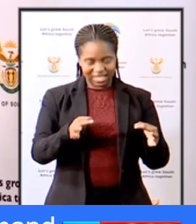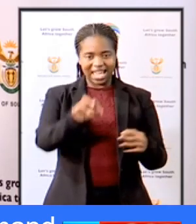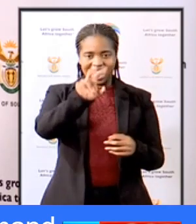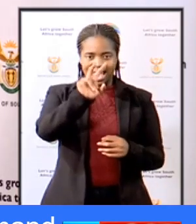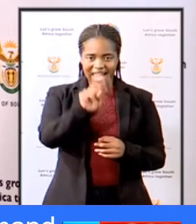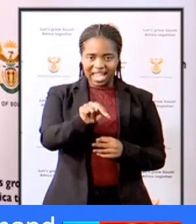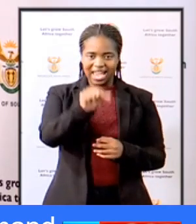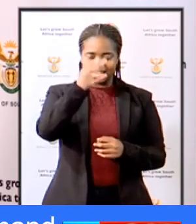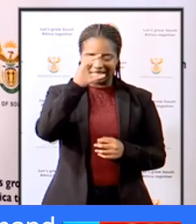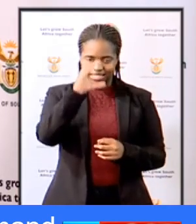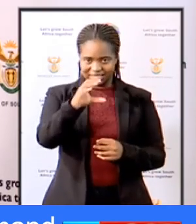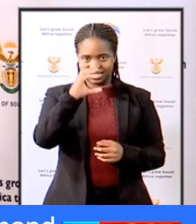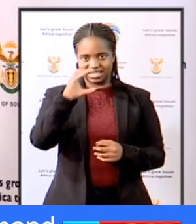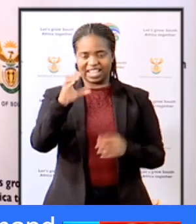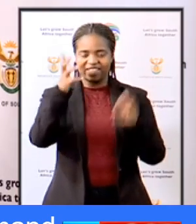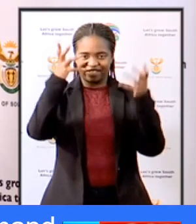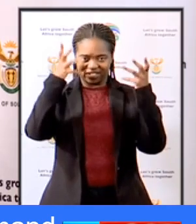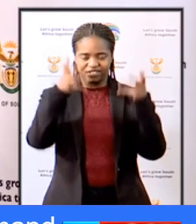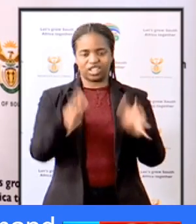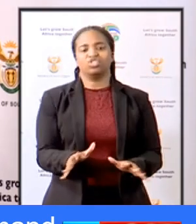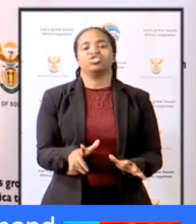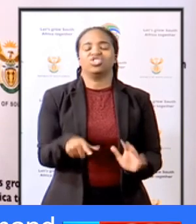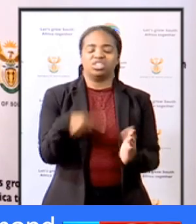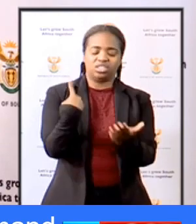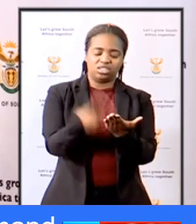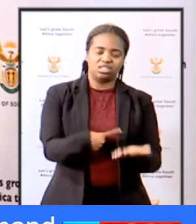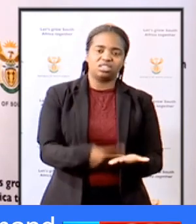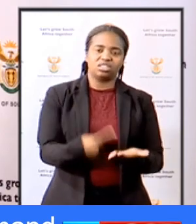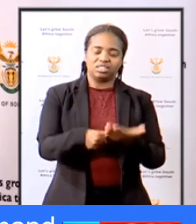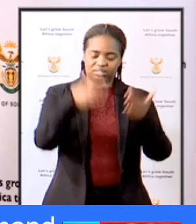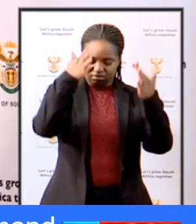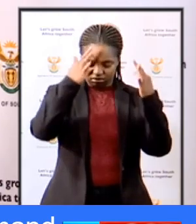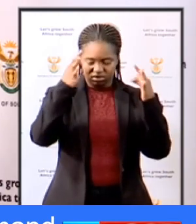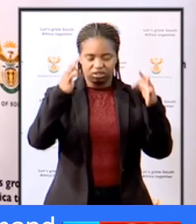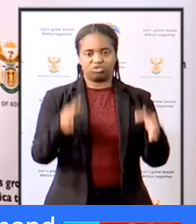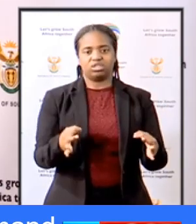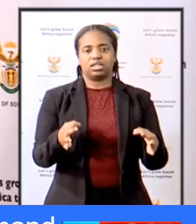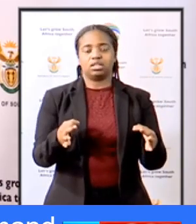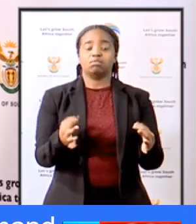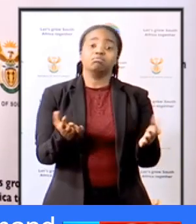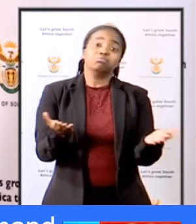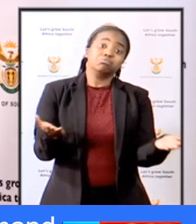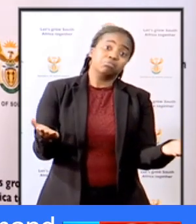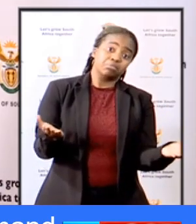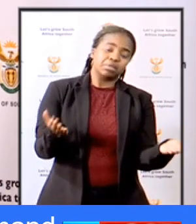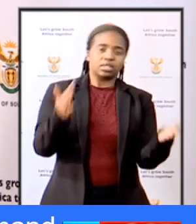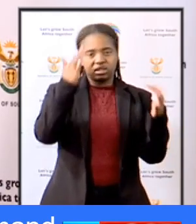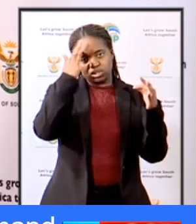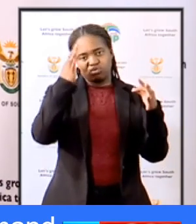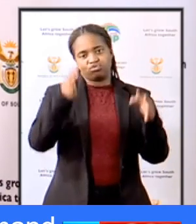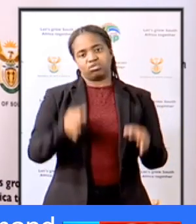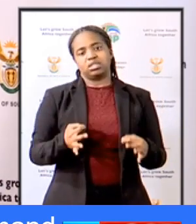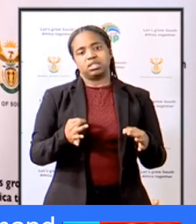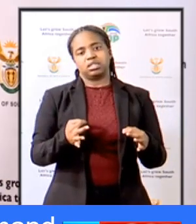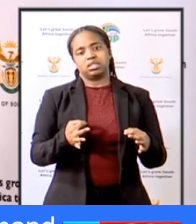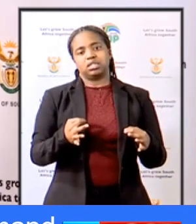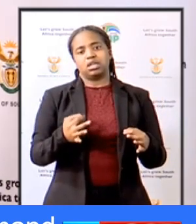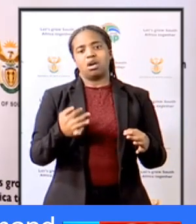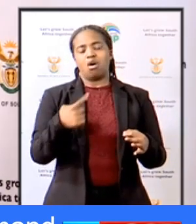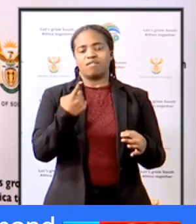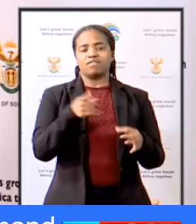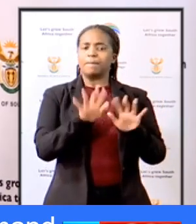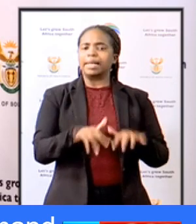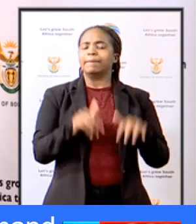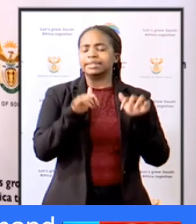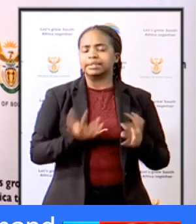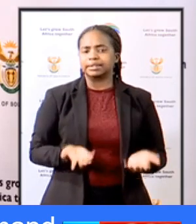National Coronavirus Command Council, of course, also a decision of our cabinet,